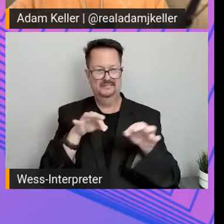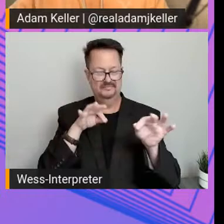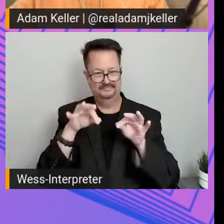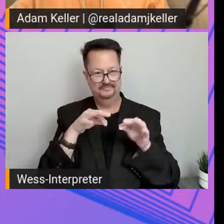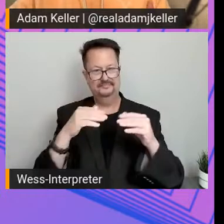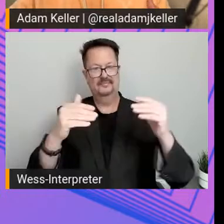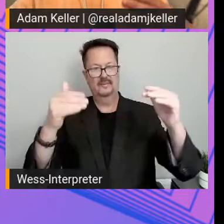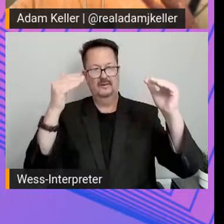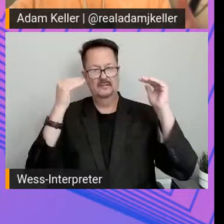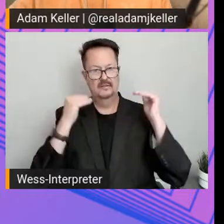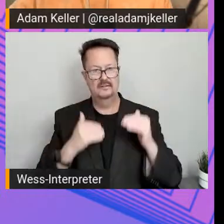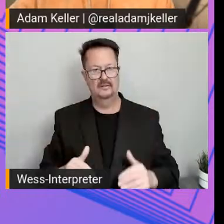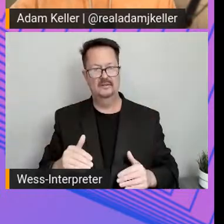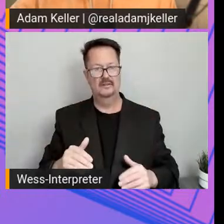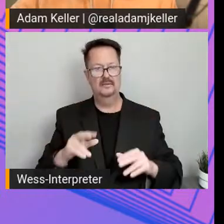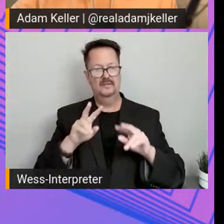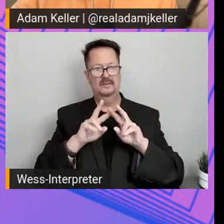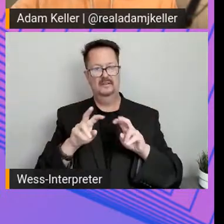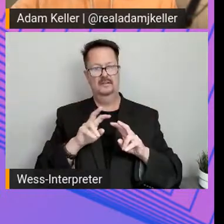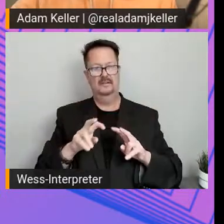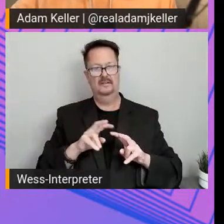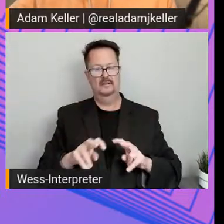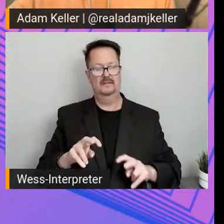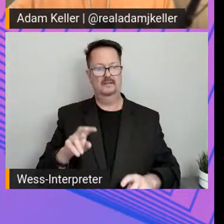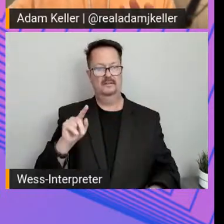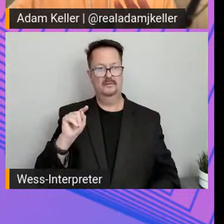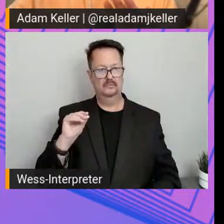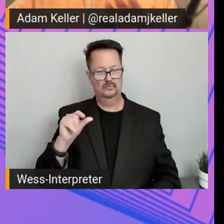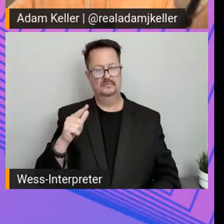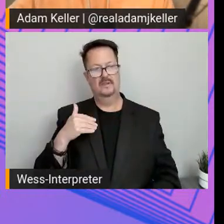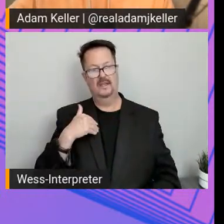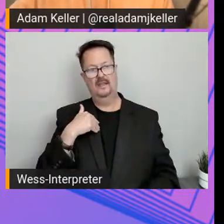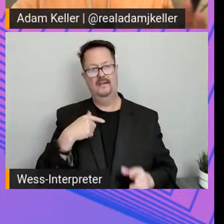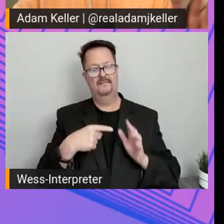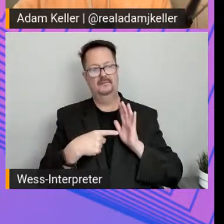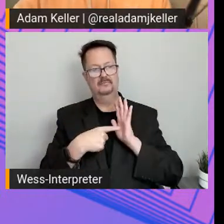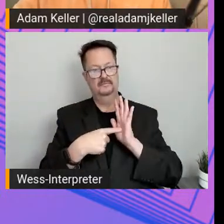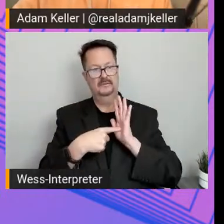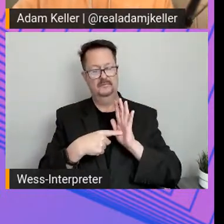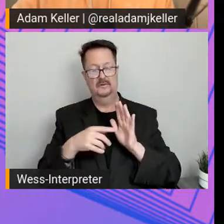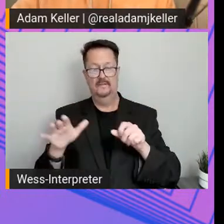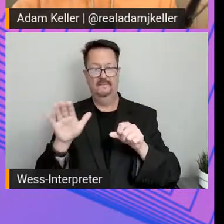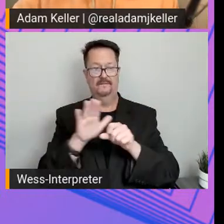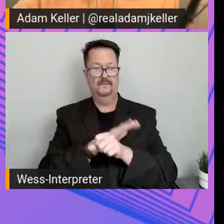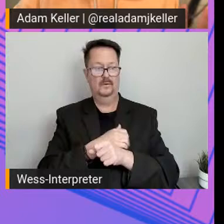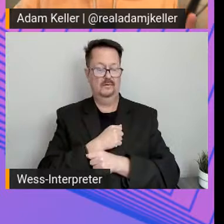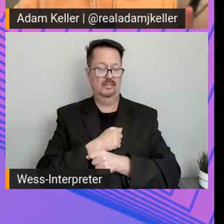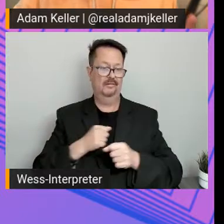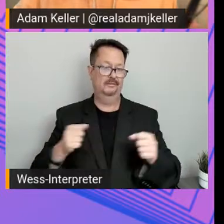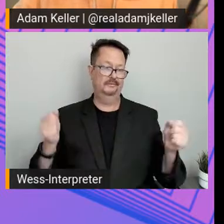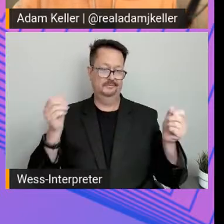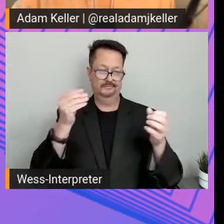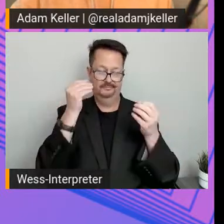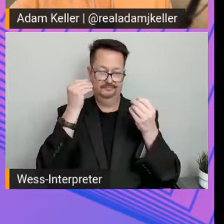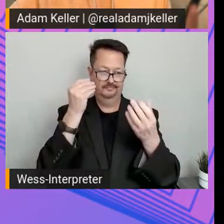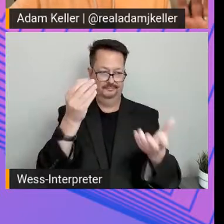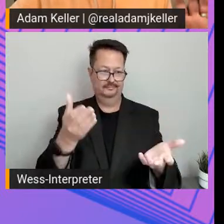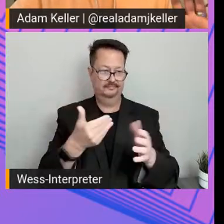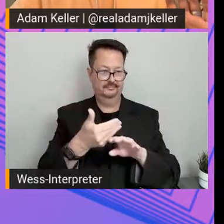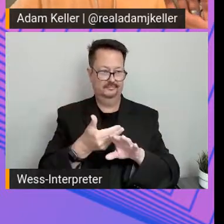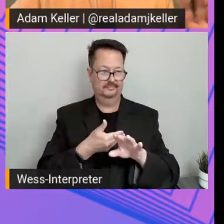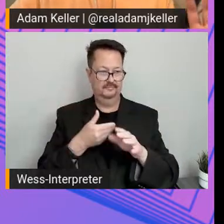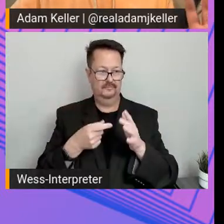tools. So I have some demos that I'm going to walk through. Just full disclosure, I pre-recorded them. It's really unlike me,